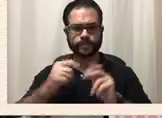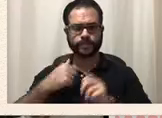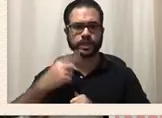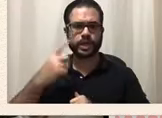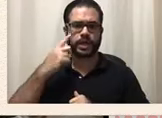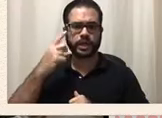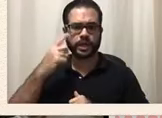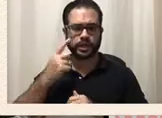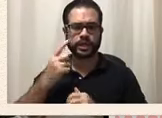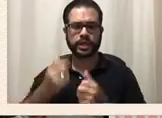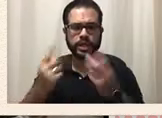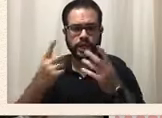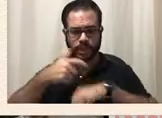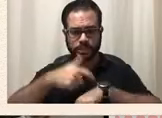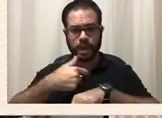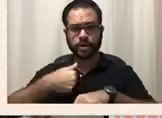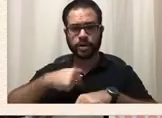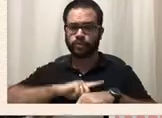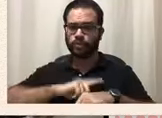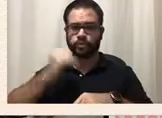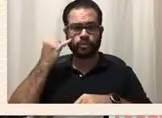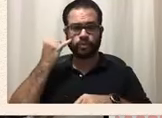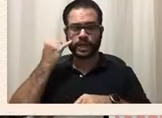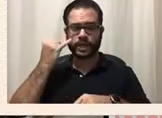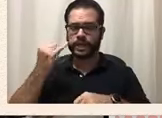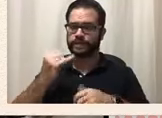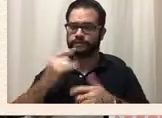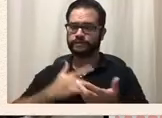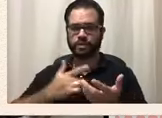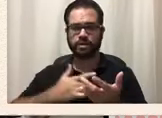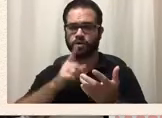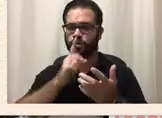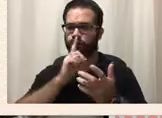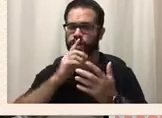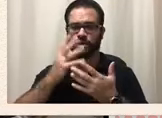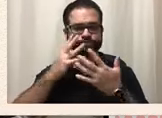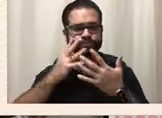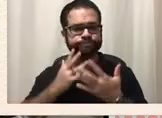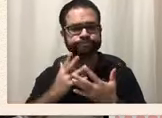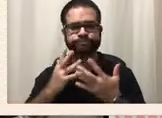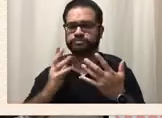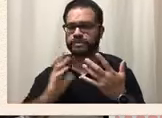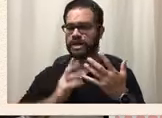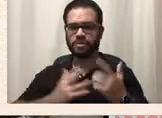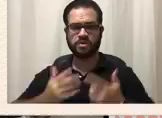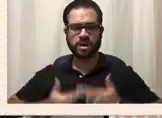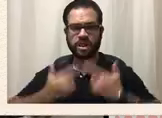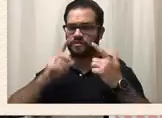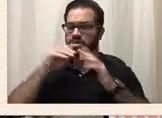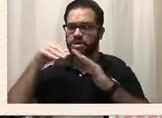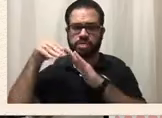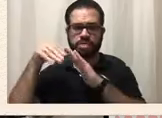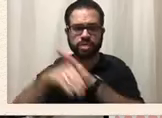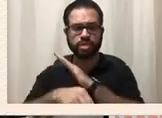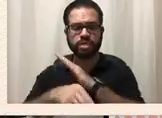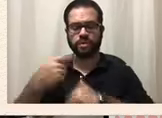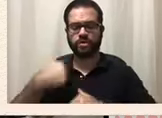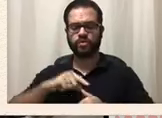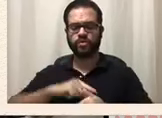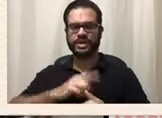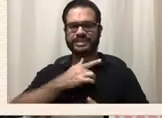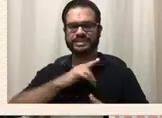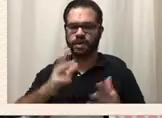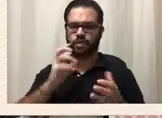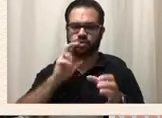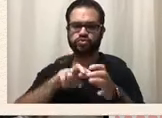lowest points in our lives, that's when we tend to want to withdraw. But God gives us